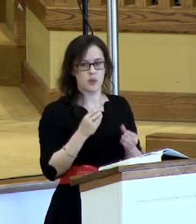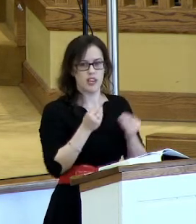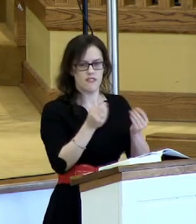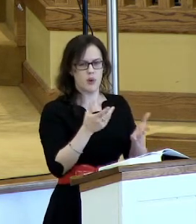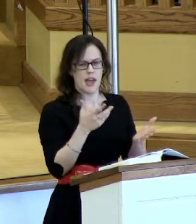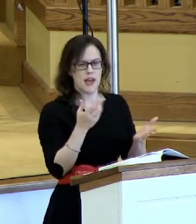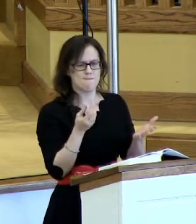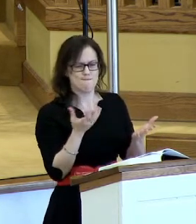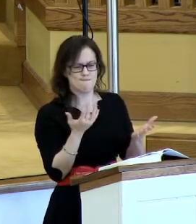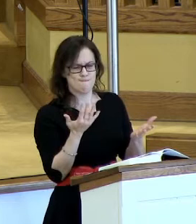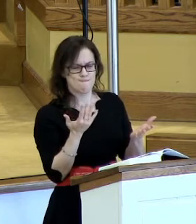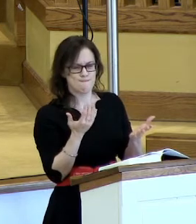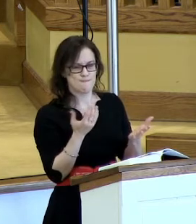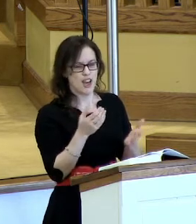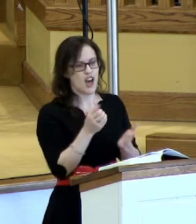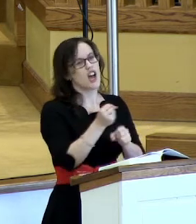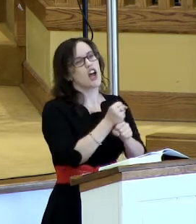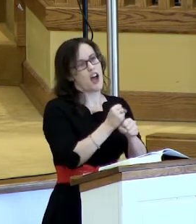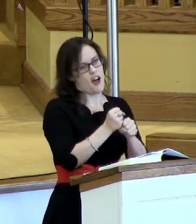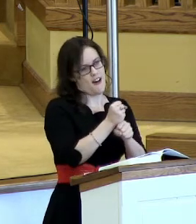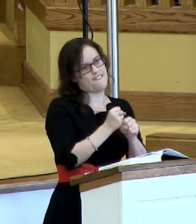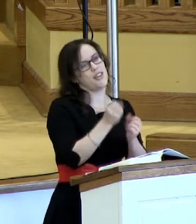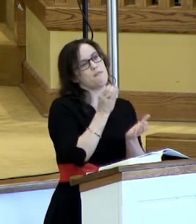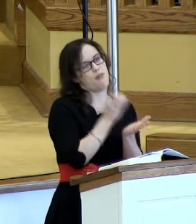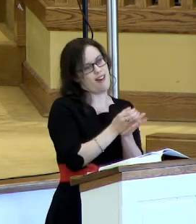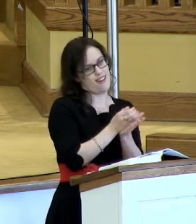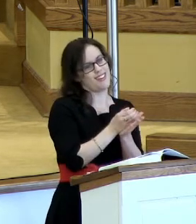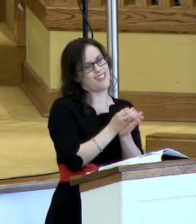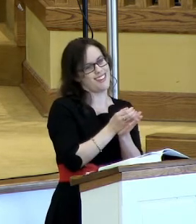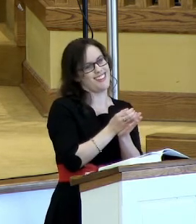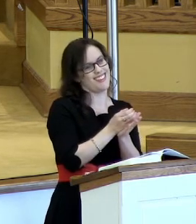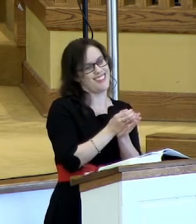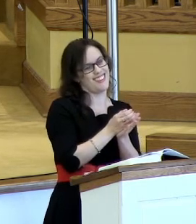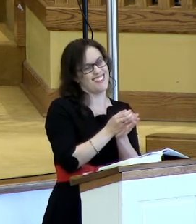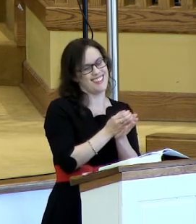a coffee mug. And